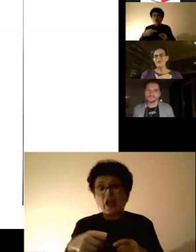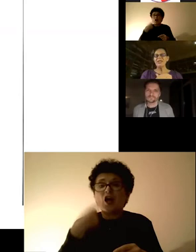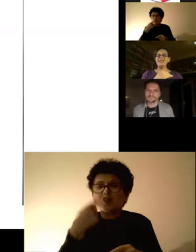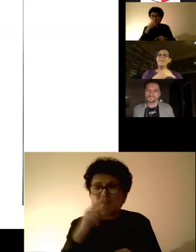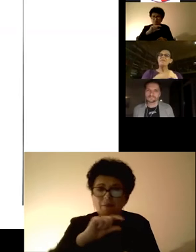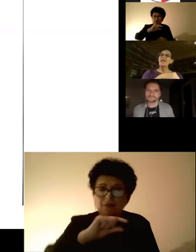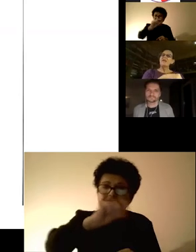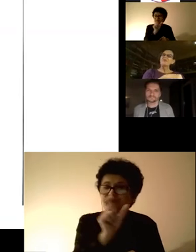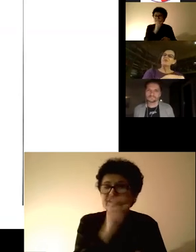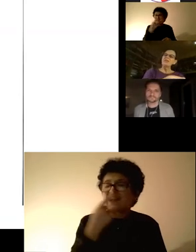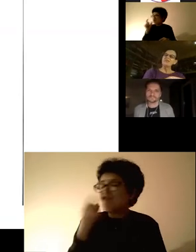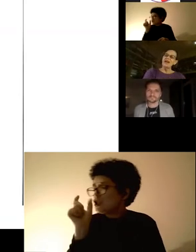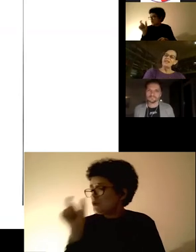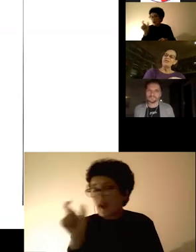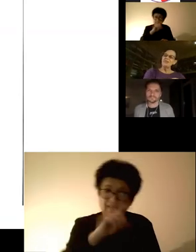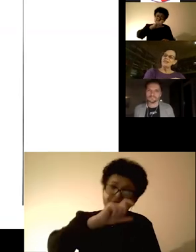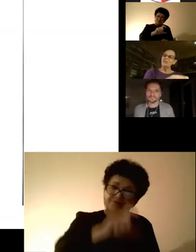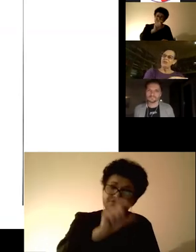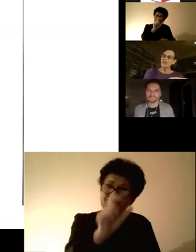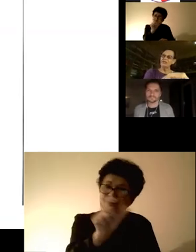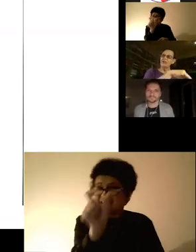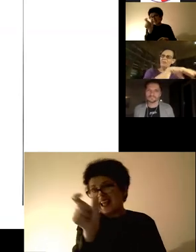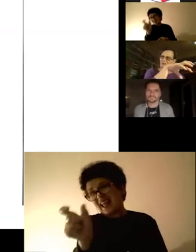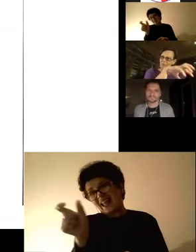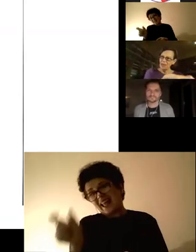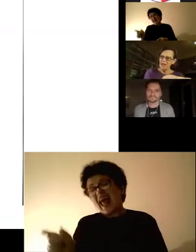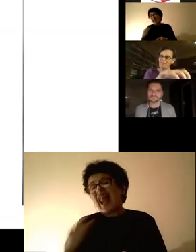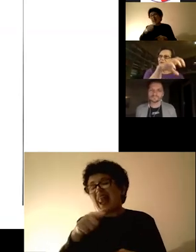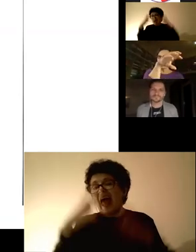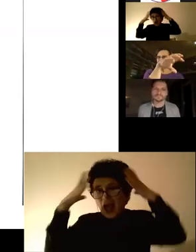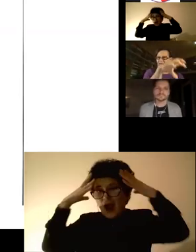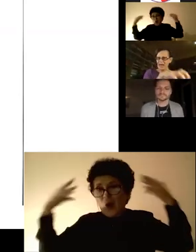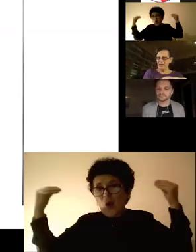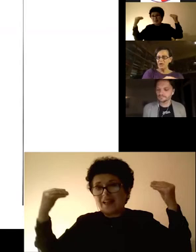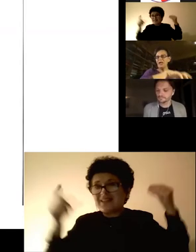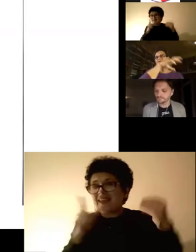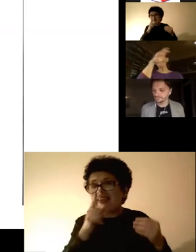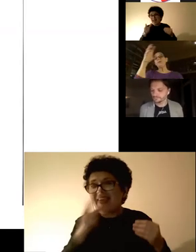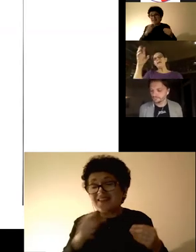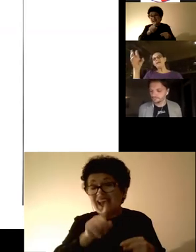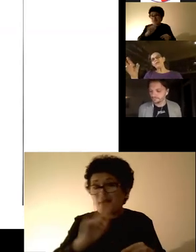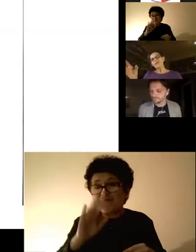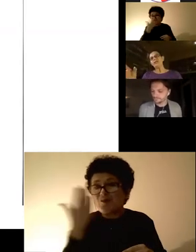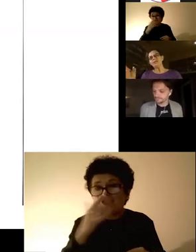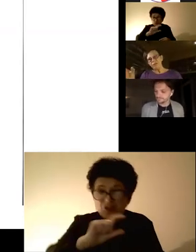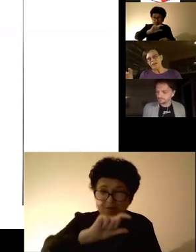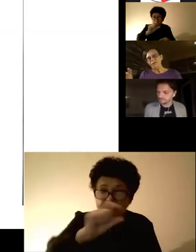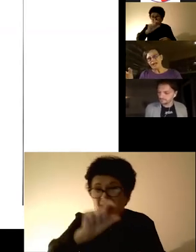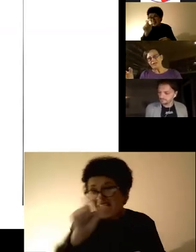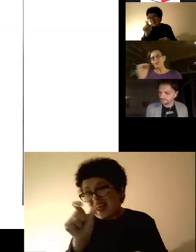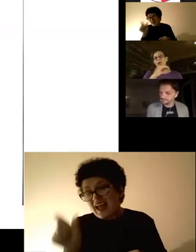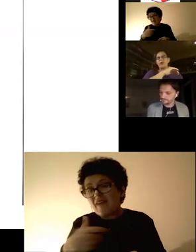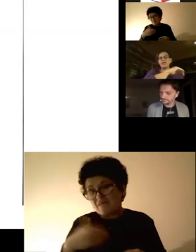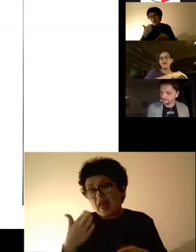try to read it. But we try to make the bridge from the behavior you have now to the behavior to the green flag.